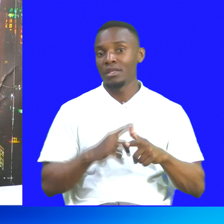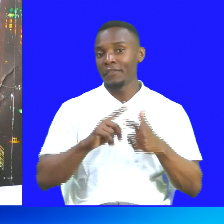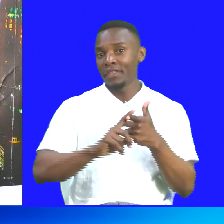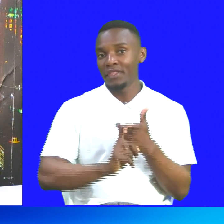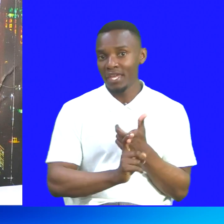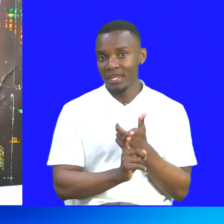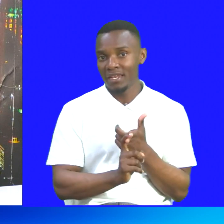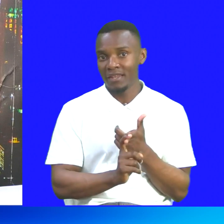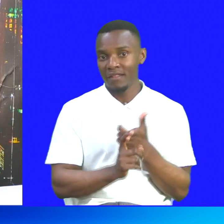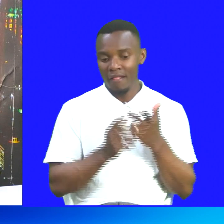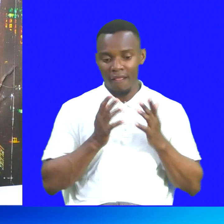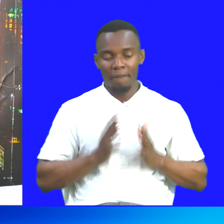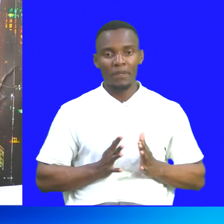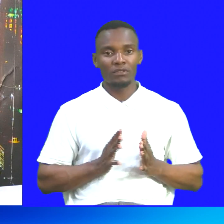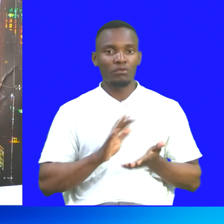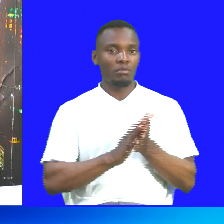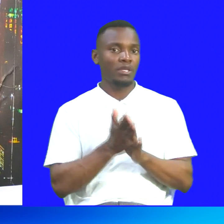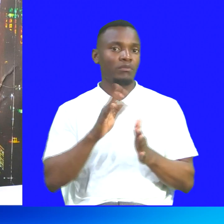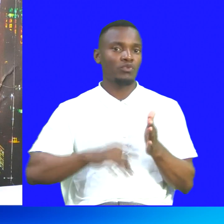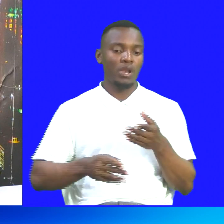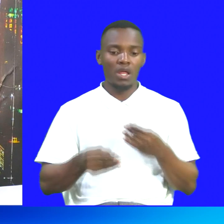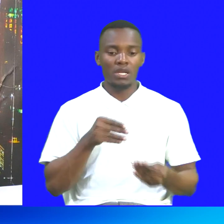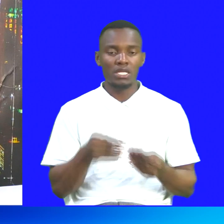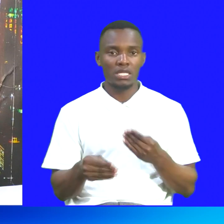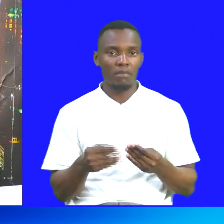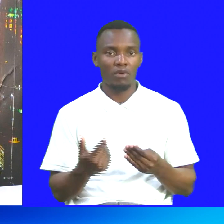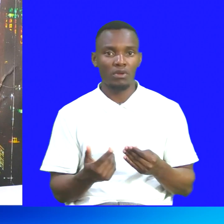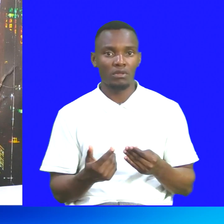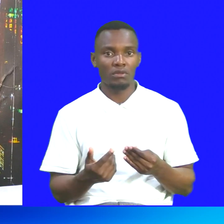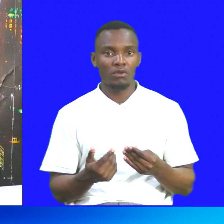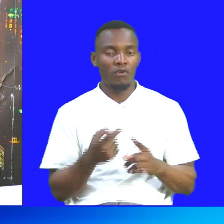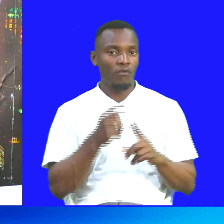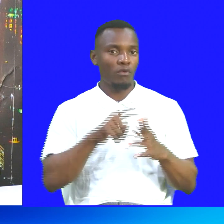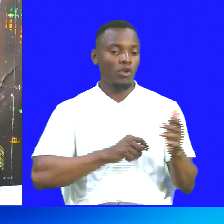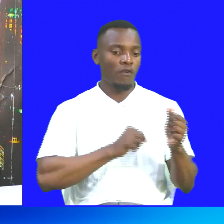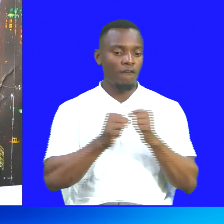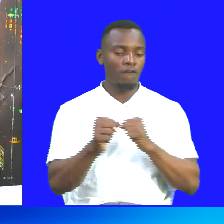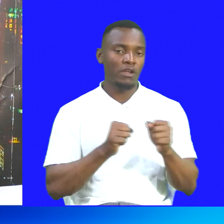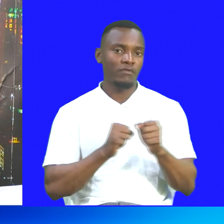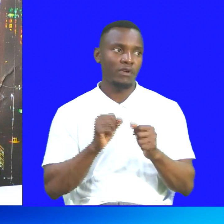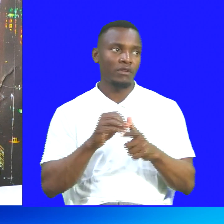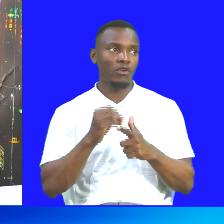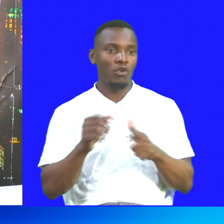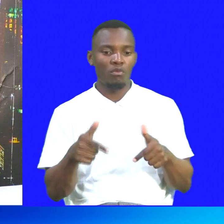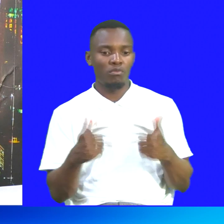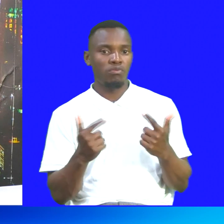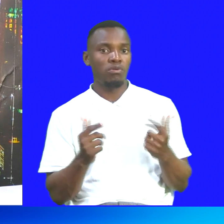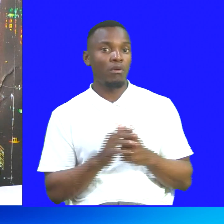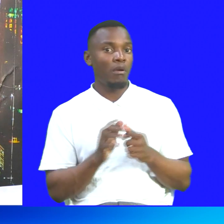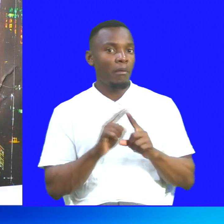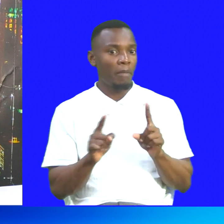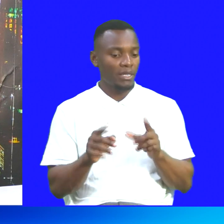person gets disabled from that altercation or the fight. But